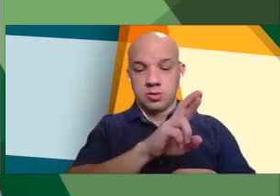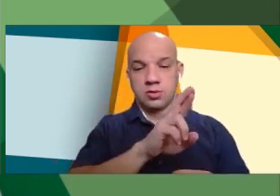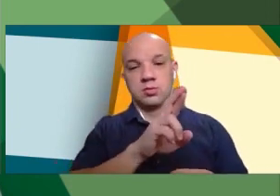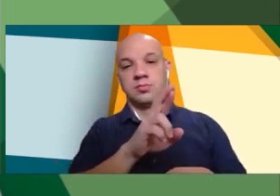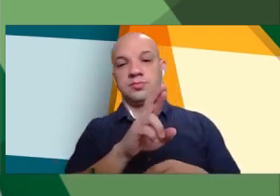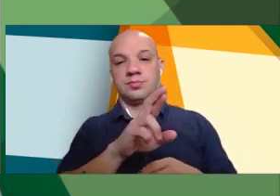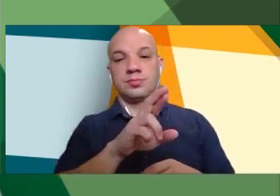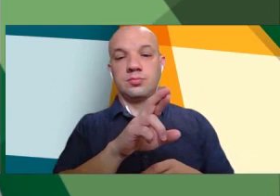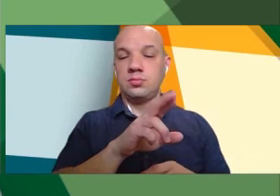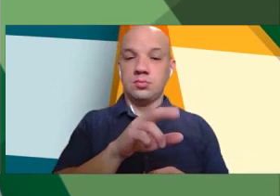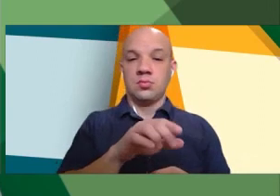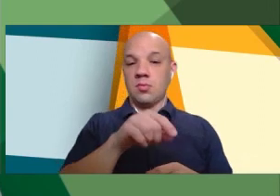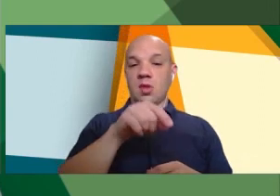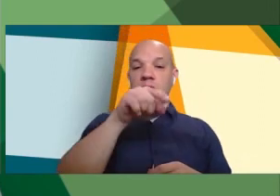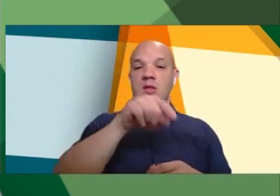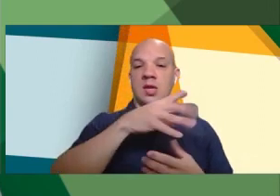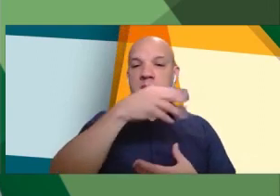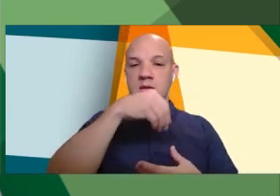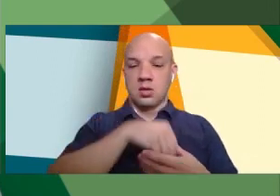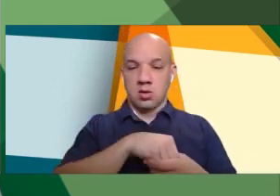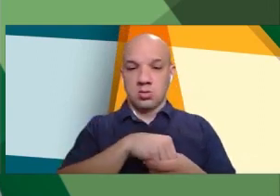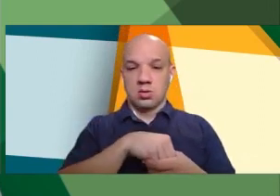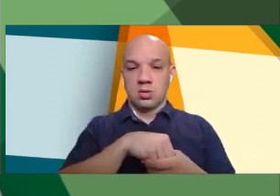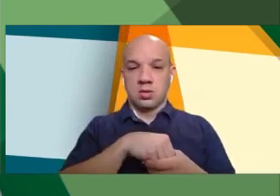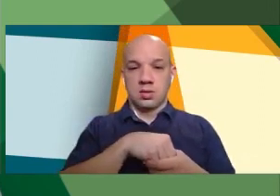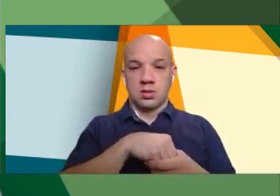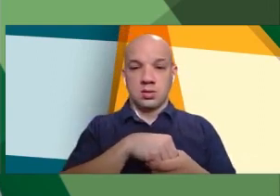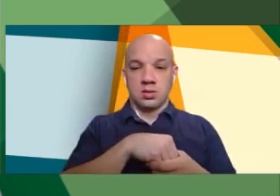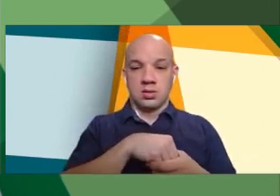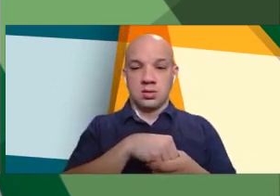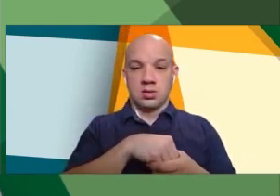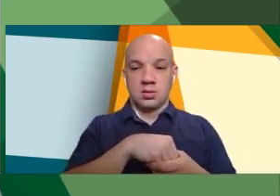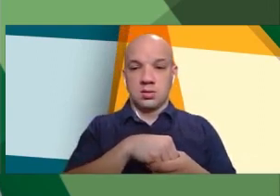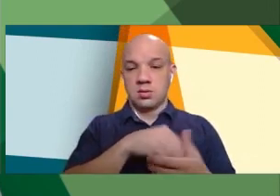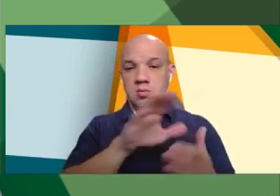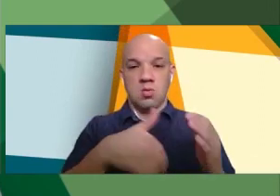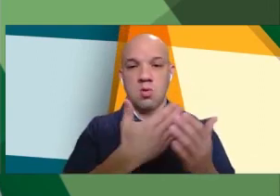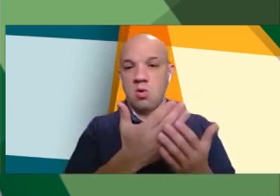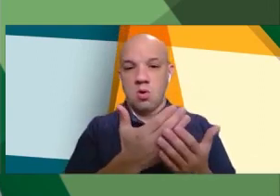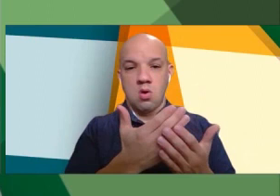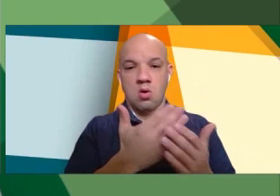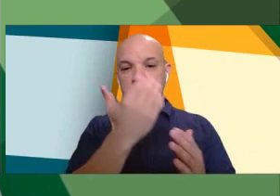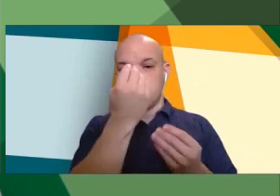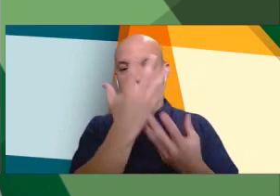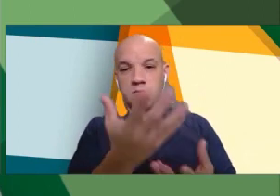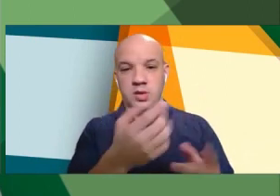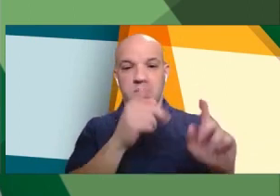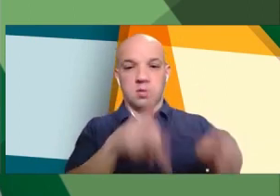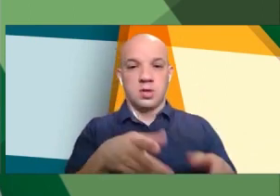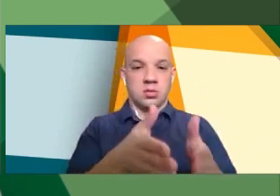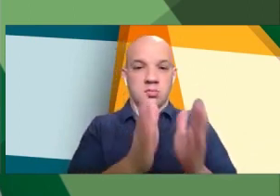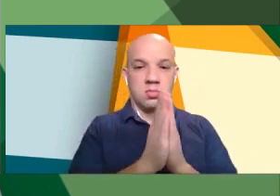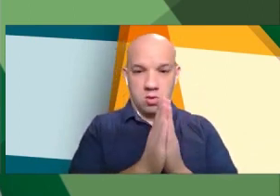contains an attestation of the accuracy and truthfulness of the information on the application